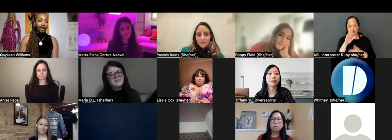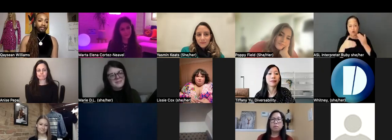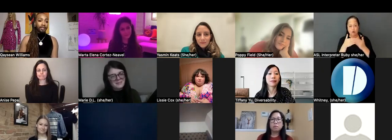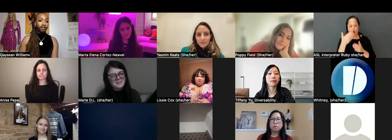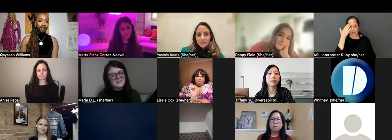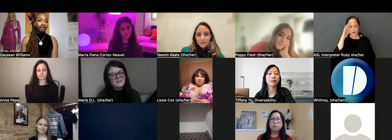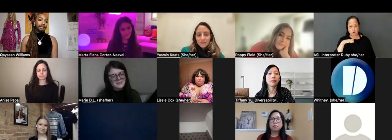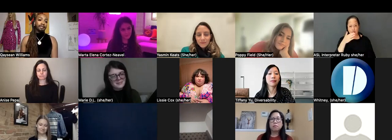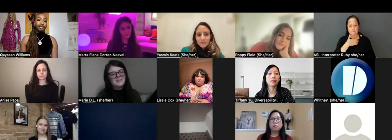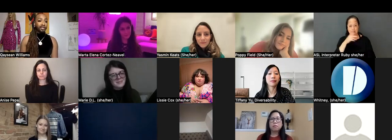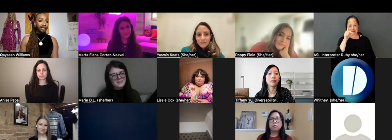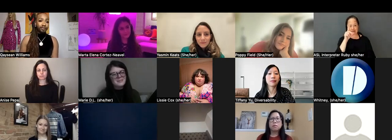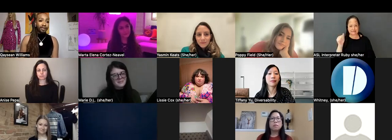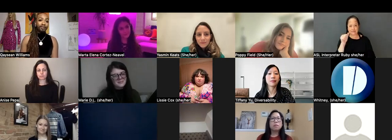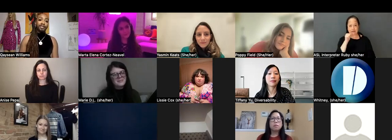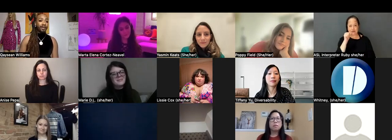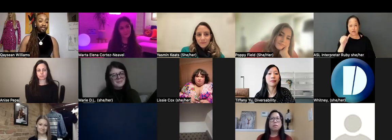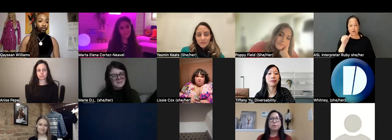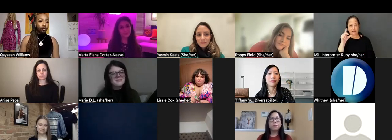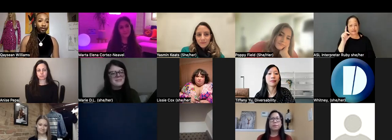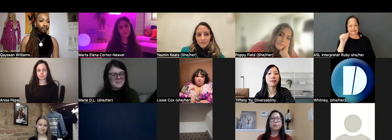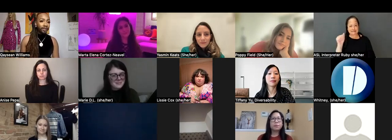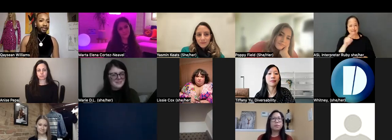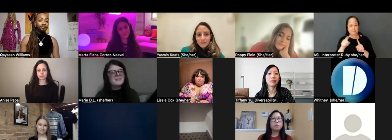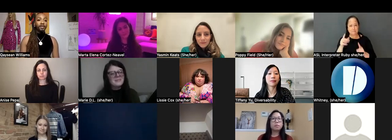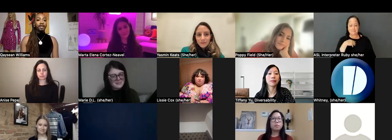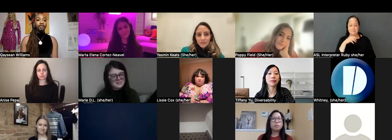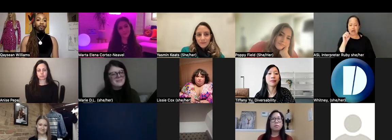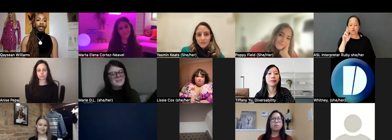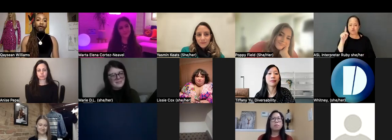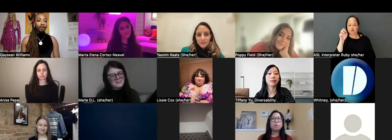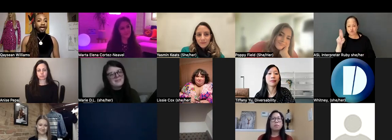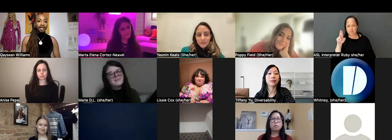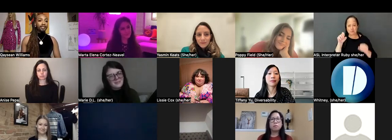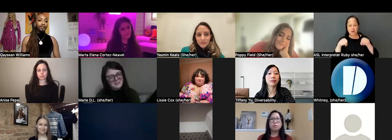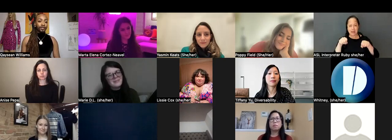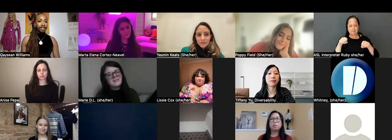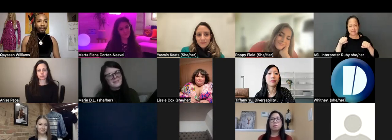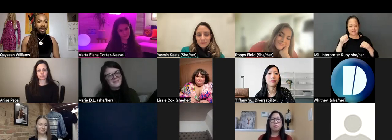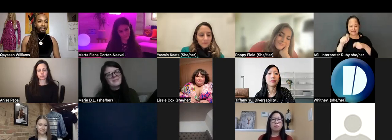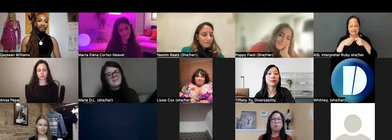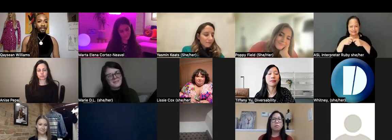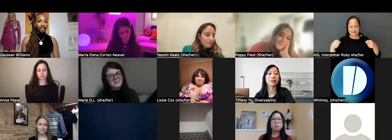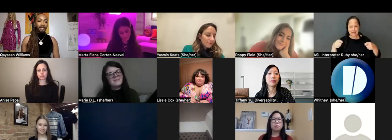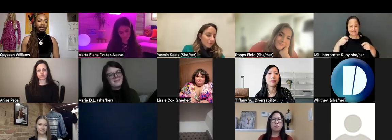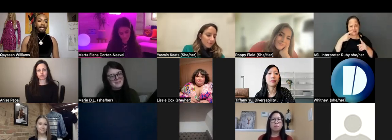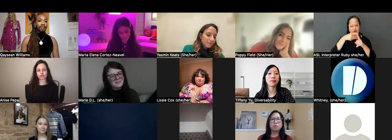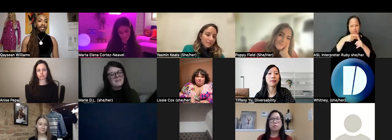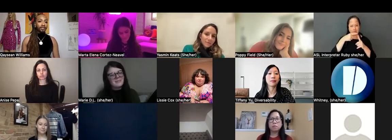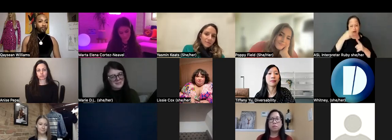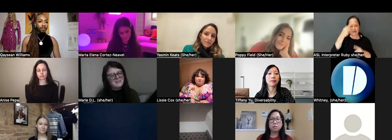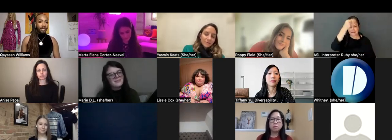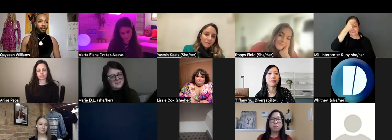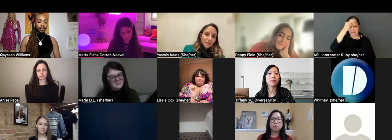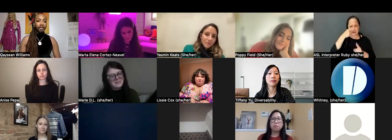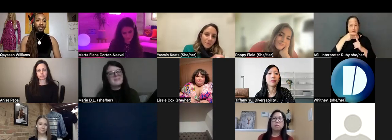now my disability is not just a disability, but it's my super ability. So that all ties into just that positive thinking and that